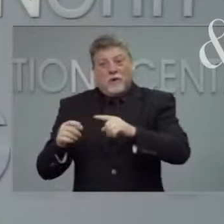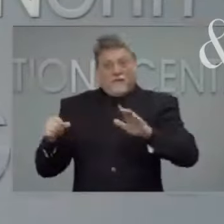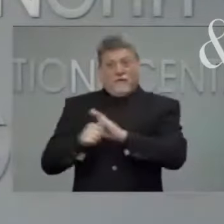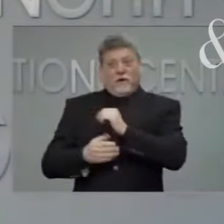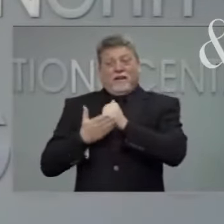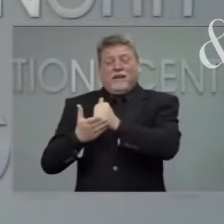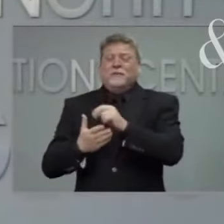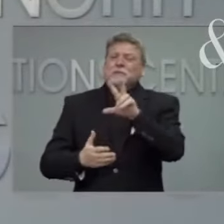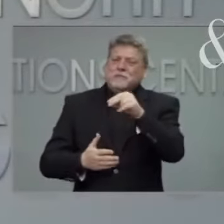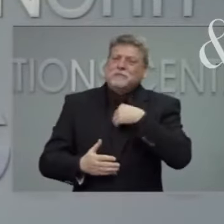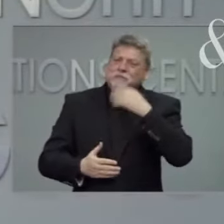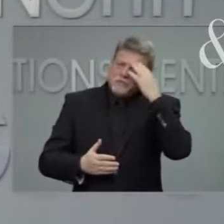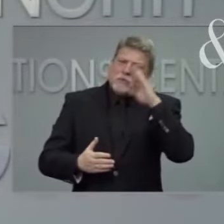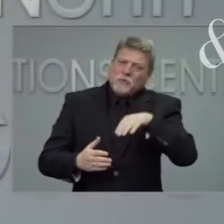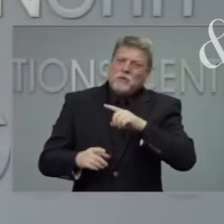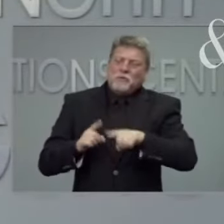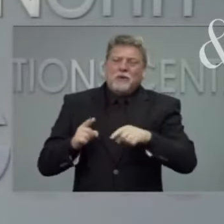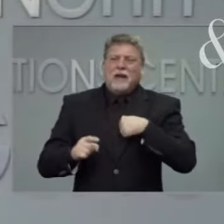Next question, please.